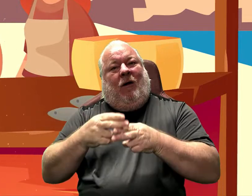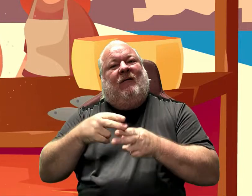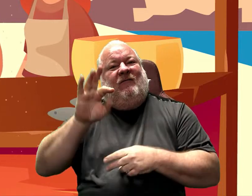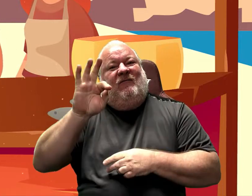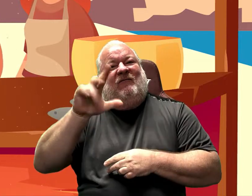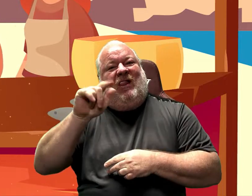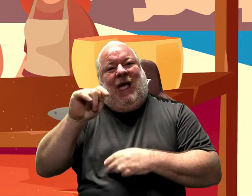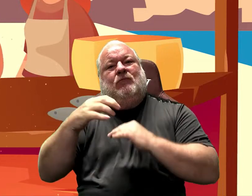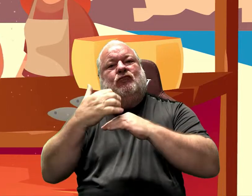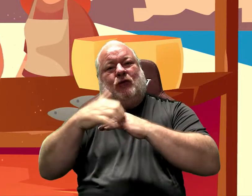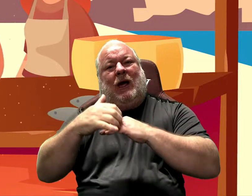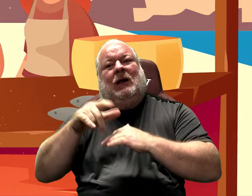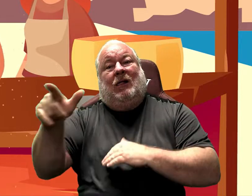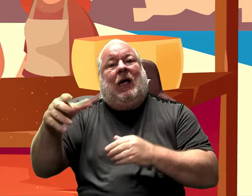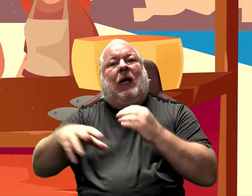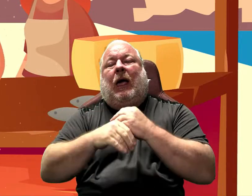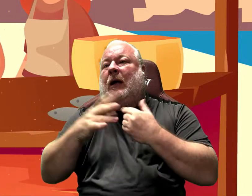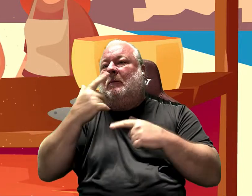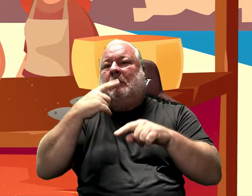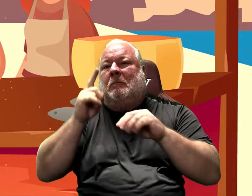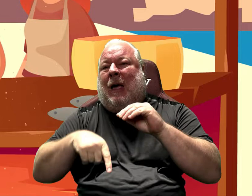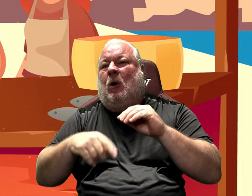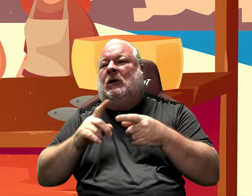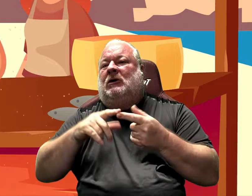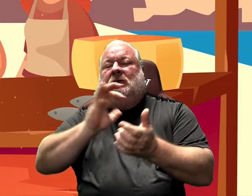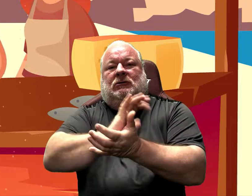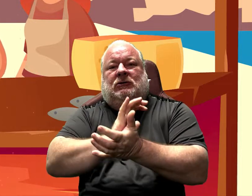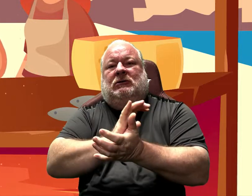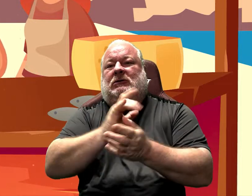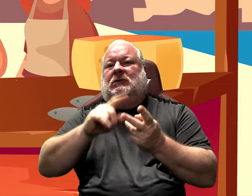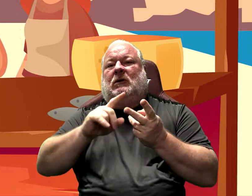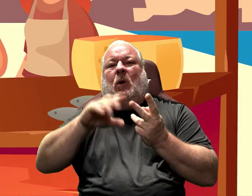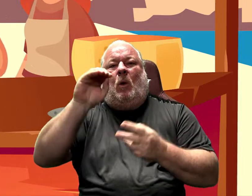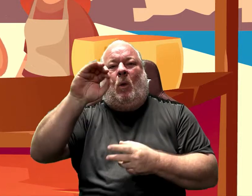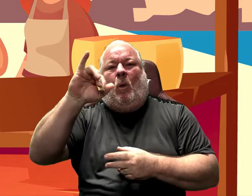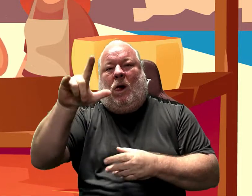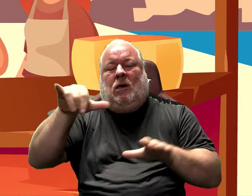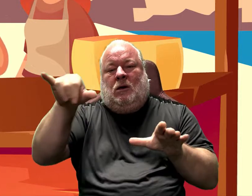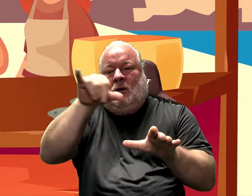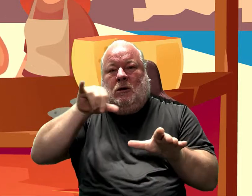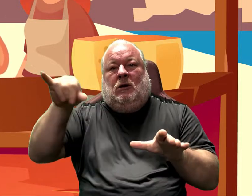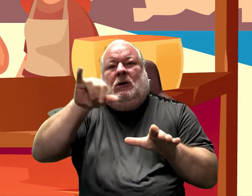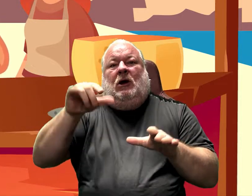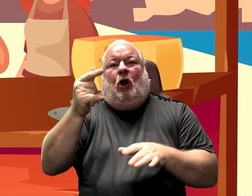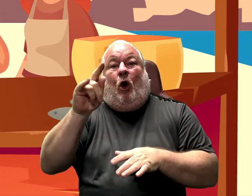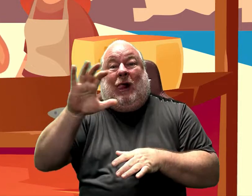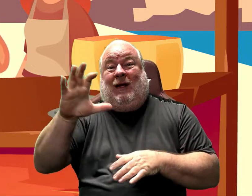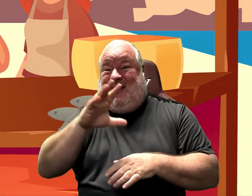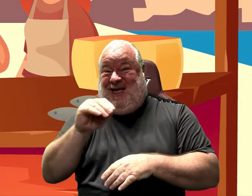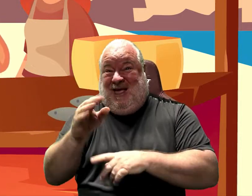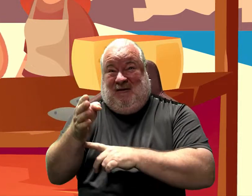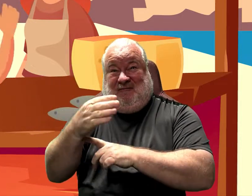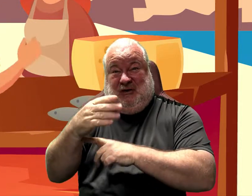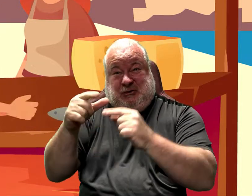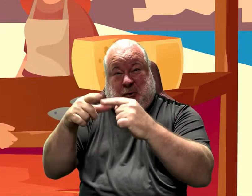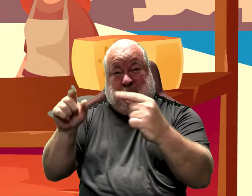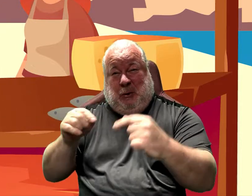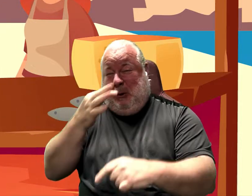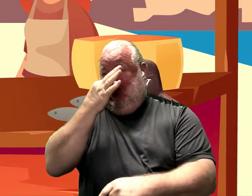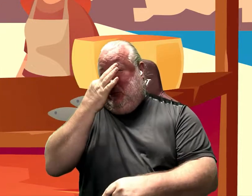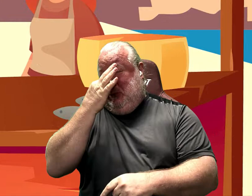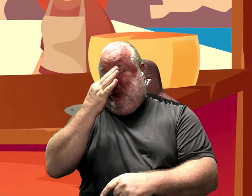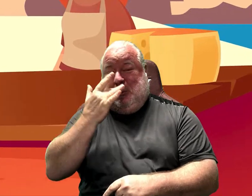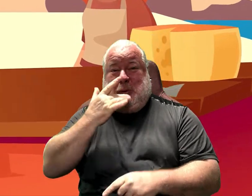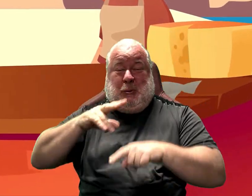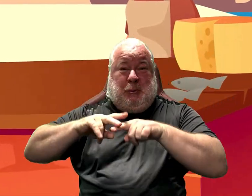They added their own toppings like tomatoes, cheese, olive oils, garlic, and even anchovies. These